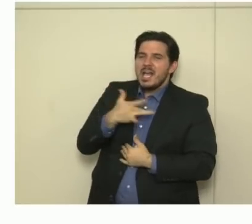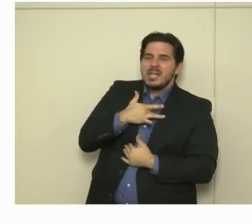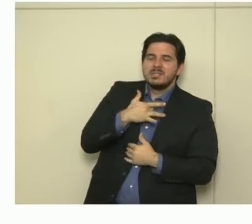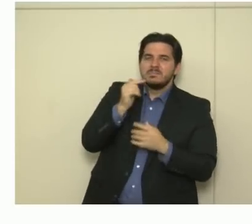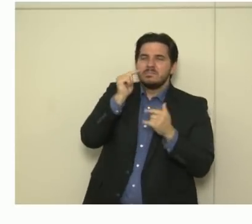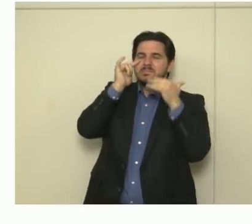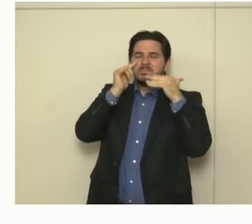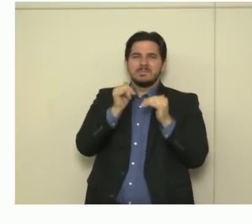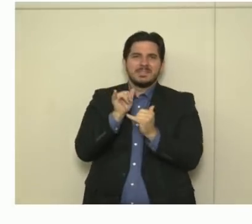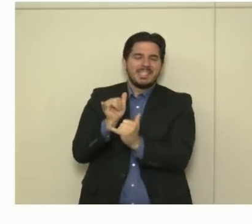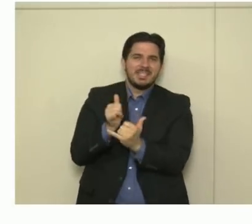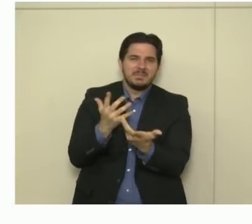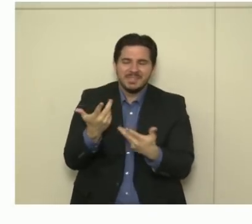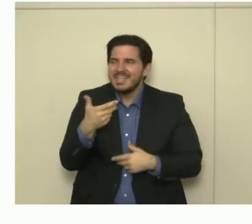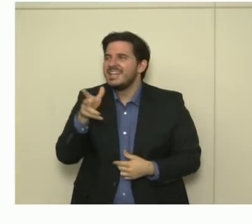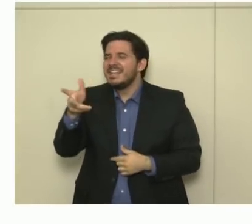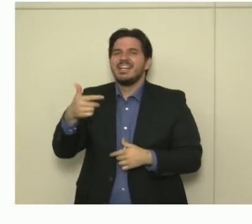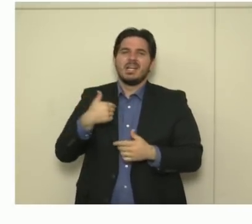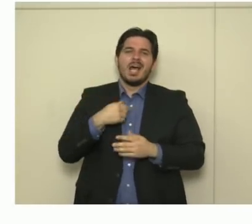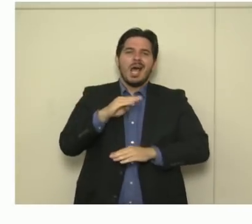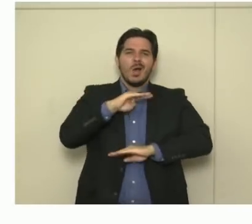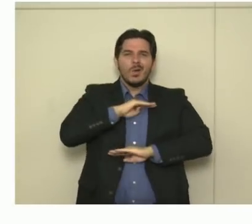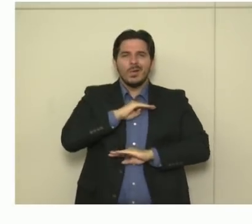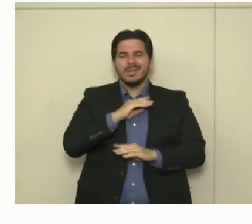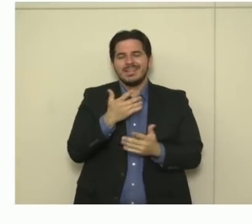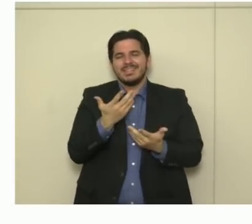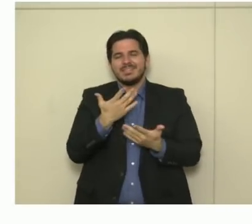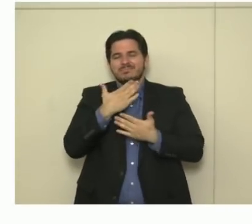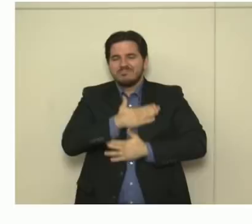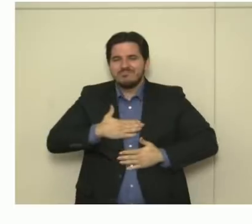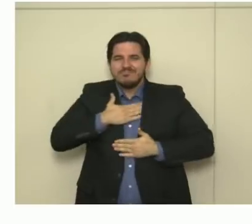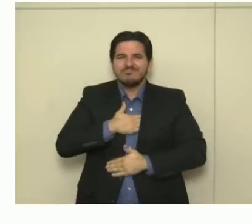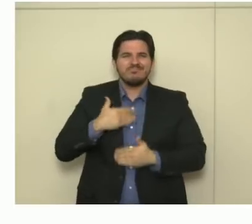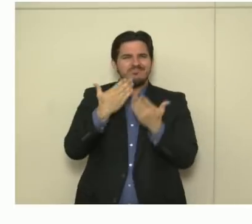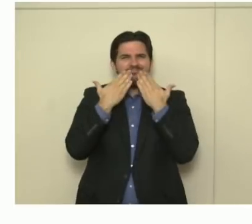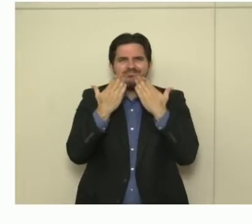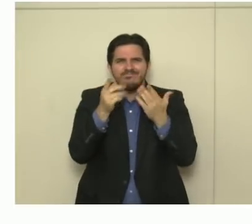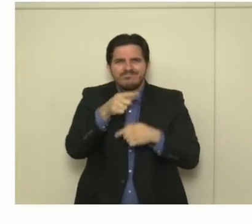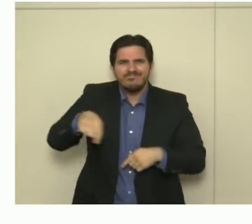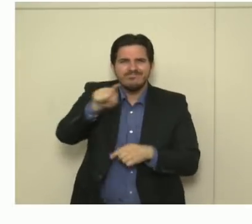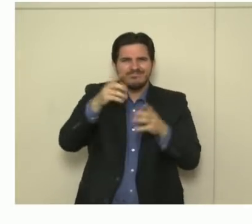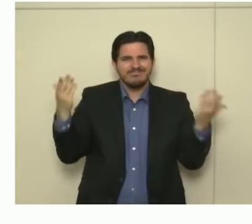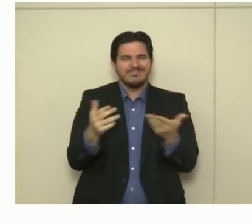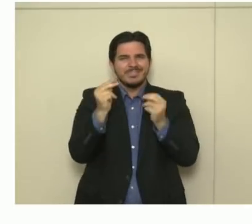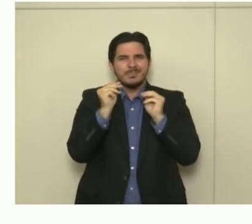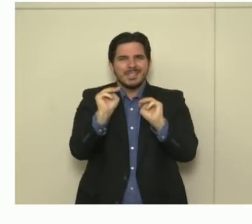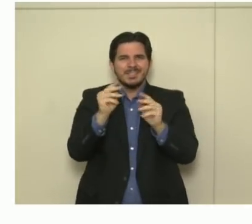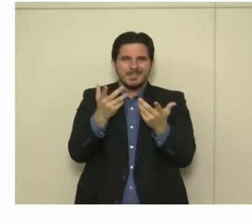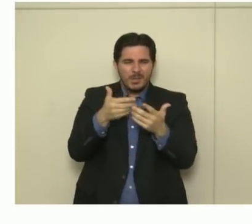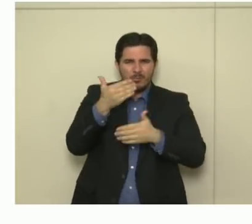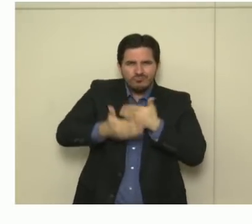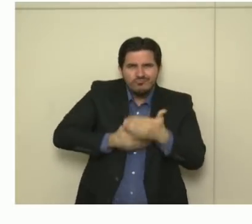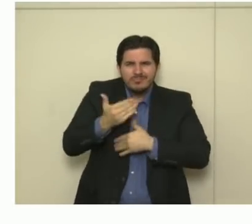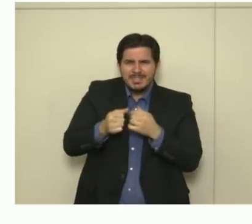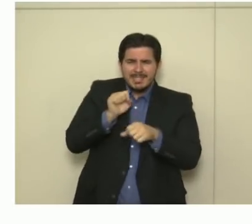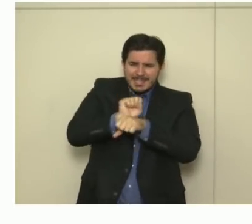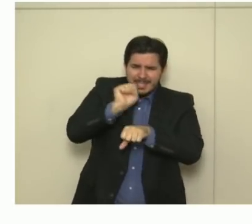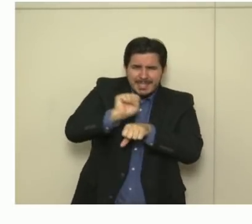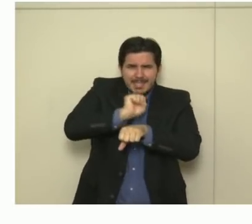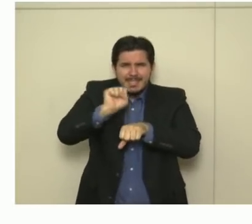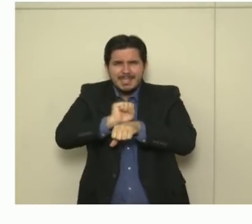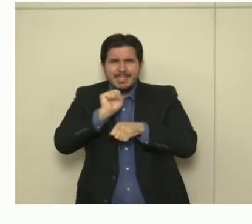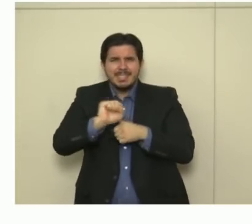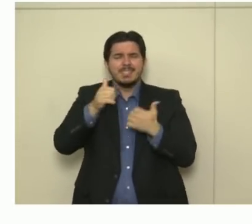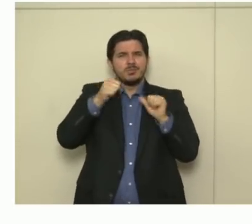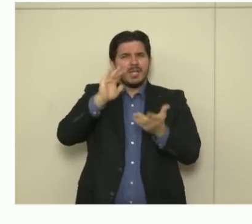time each of them were done as well. So it's very gratifying. Thanks to everyone in New Mexico who's done the work you have to get these case counts down in